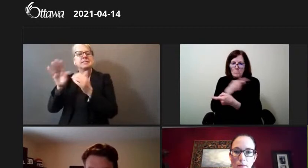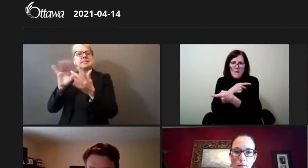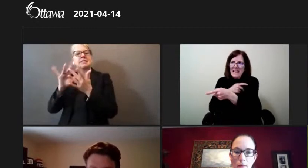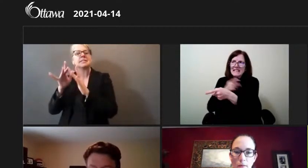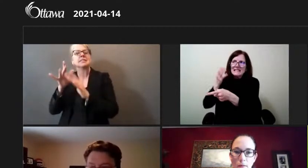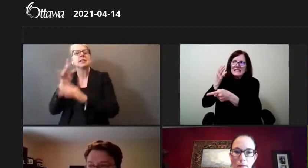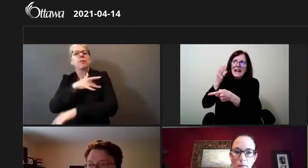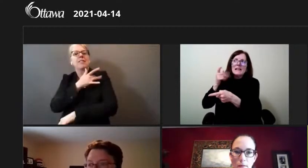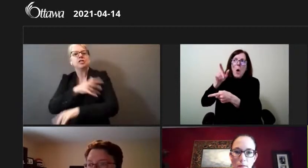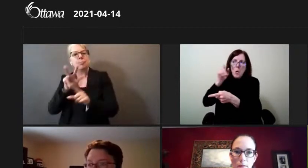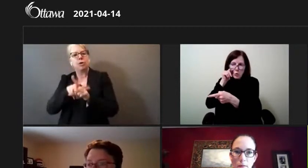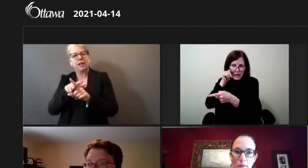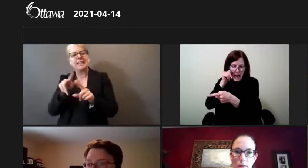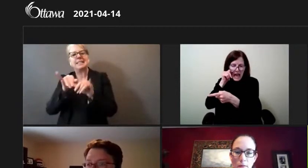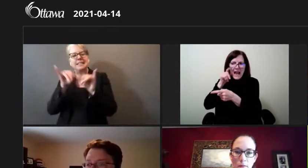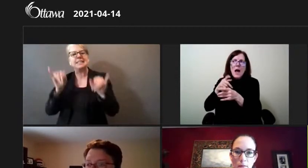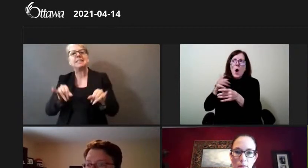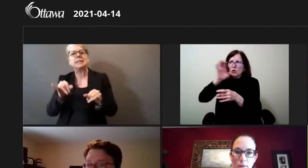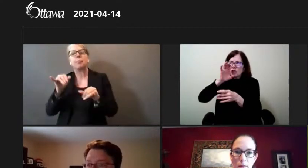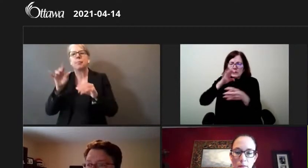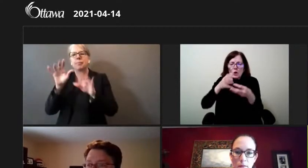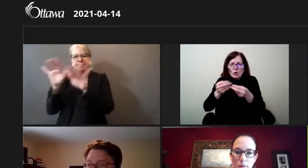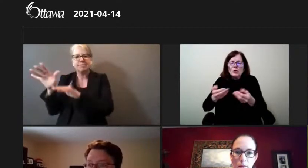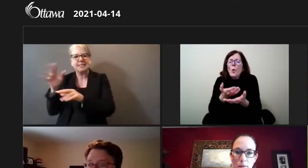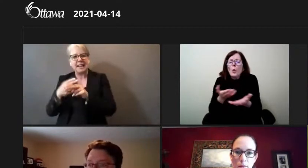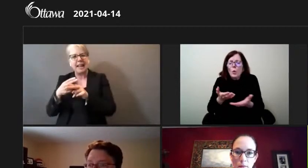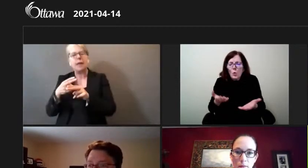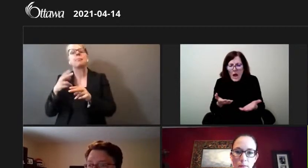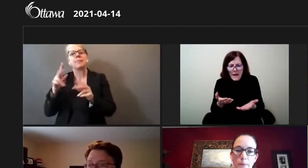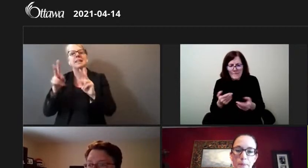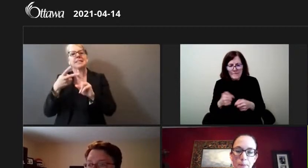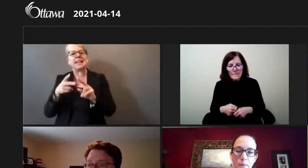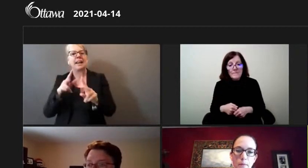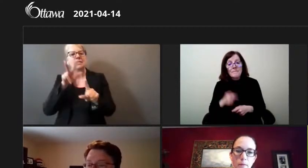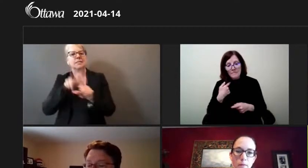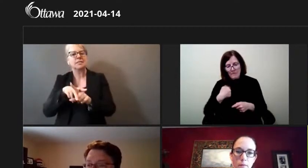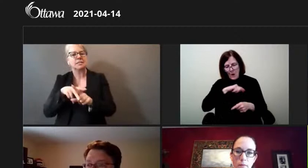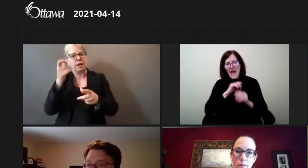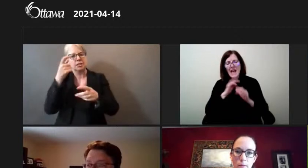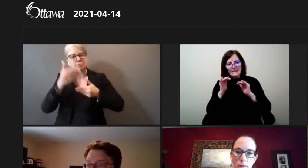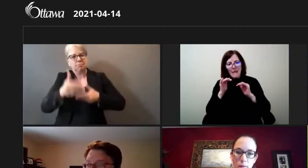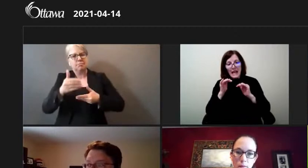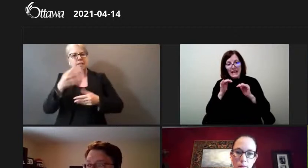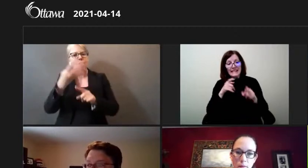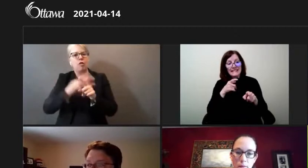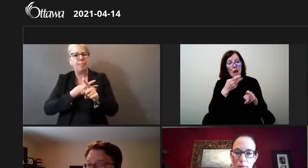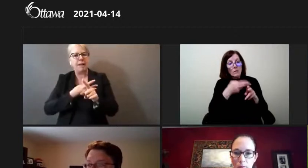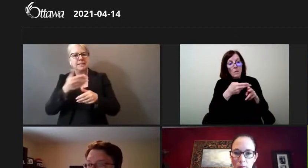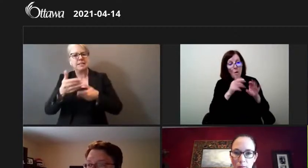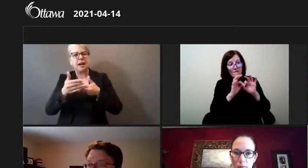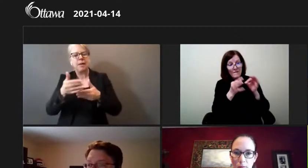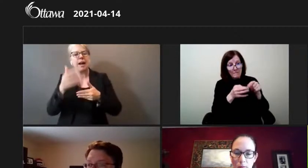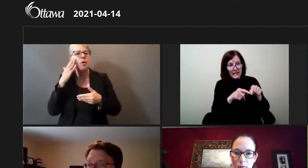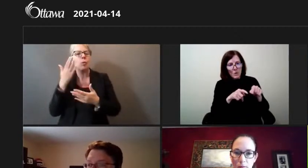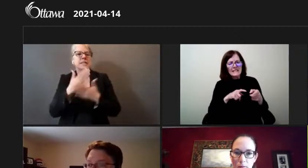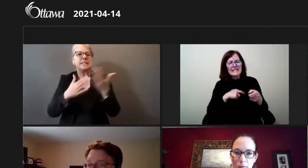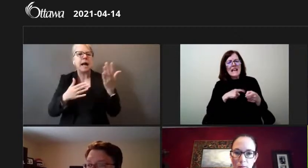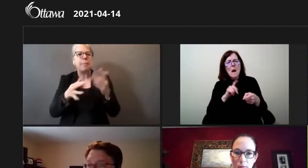and get their second dose scheduled. And again, it's still in that 4-month timeline. I know there's some exceptions going